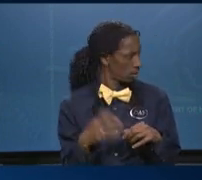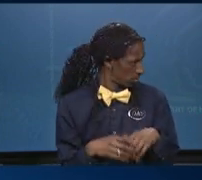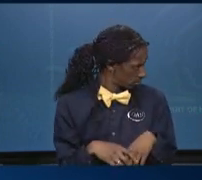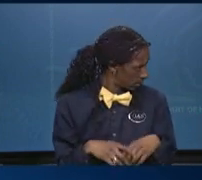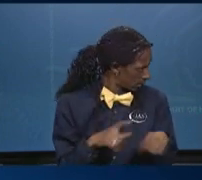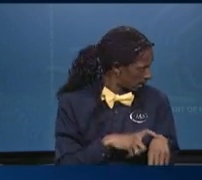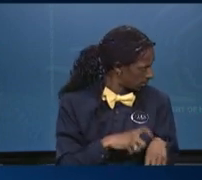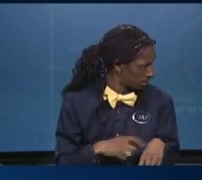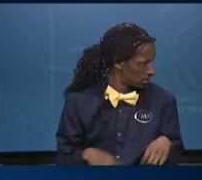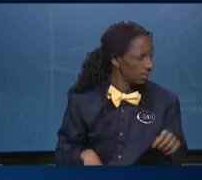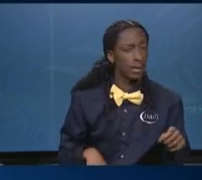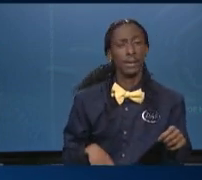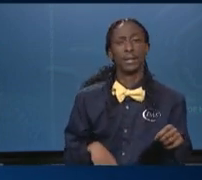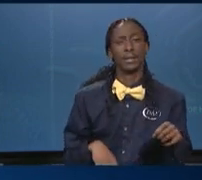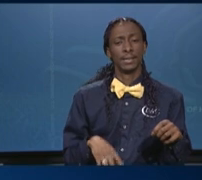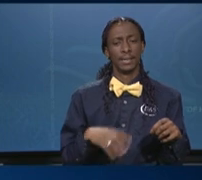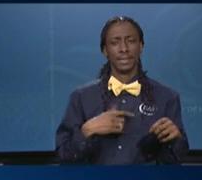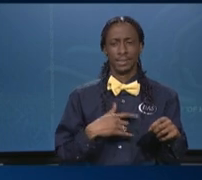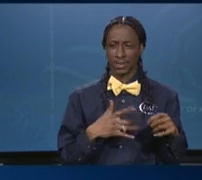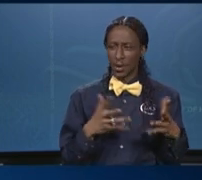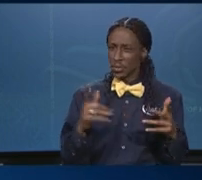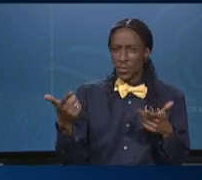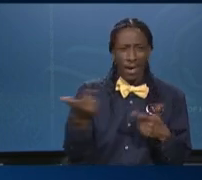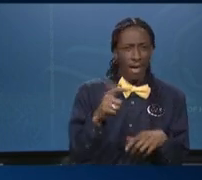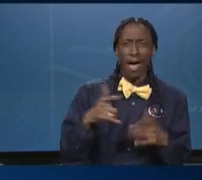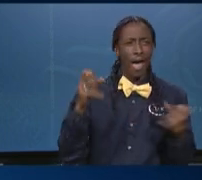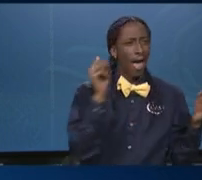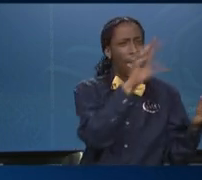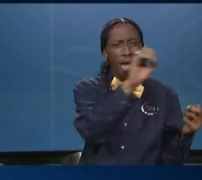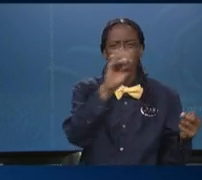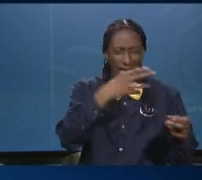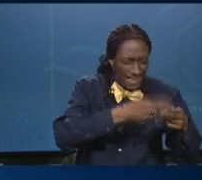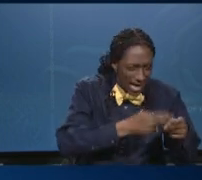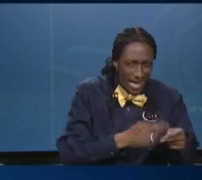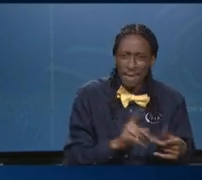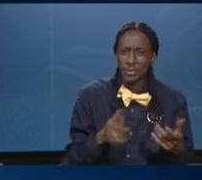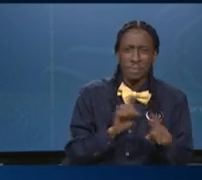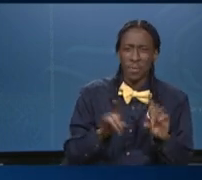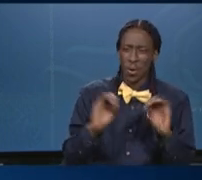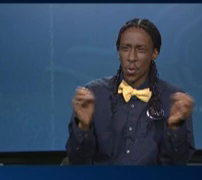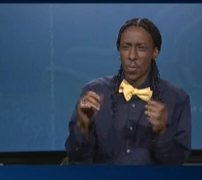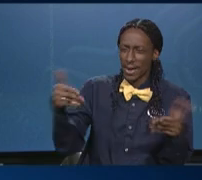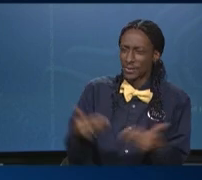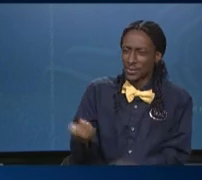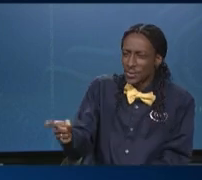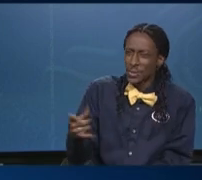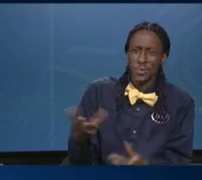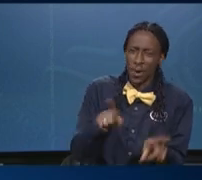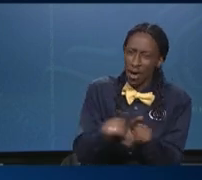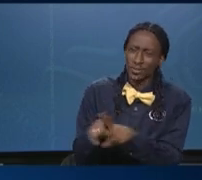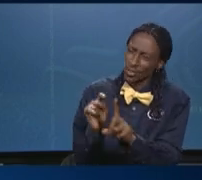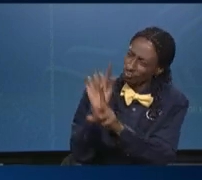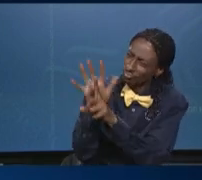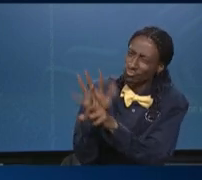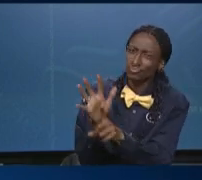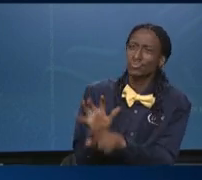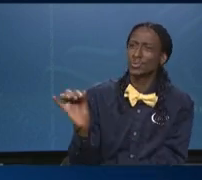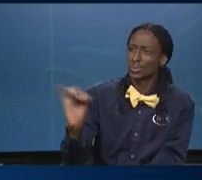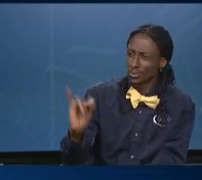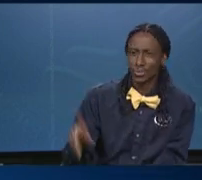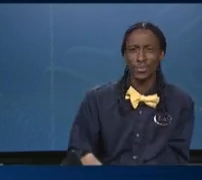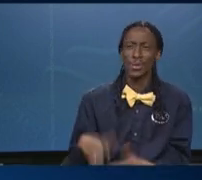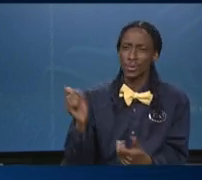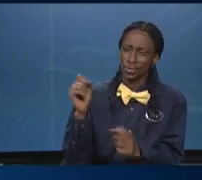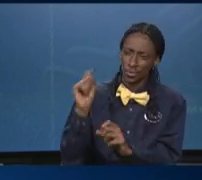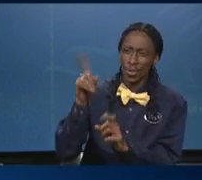introduced all of us and no one introduced you. You are also in the fandom category, having spent time on